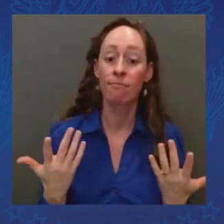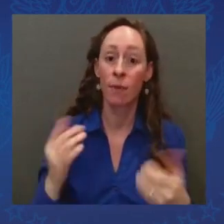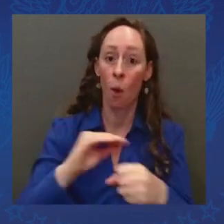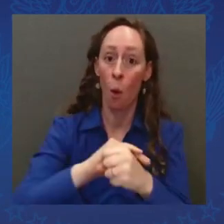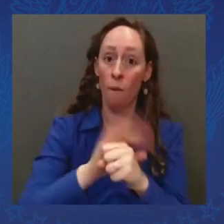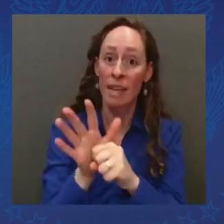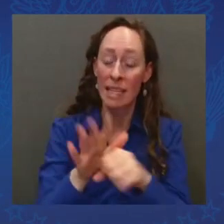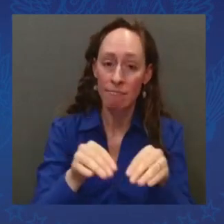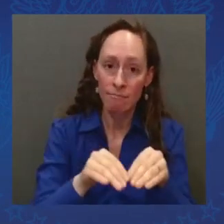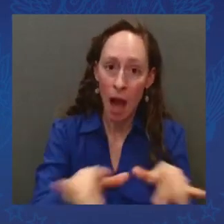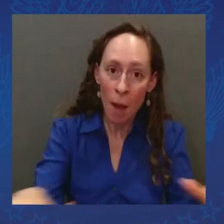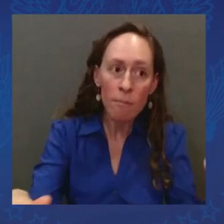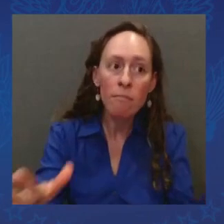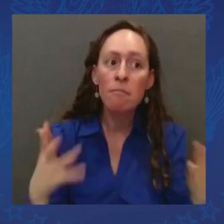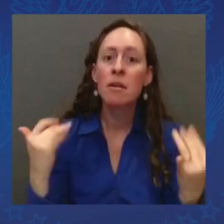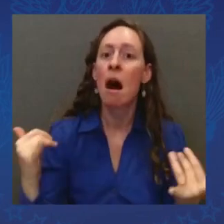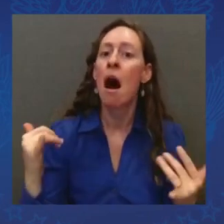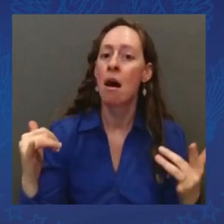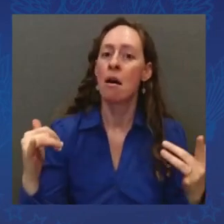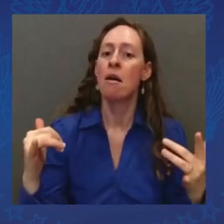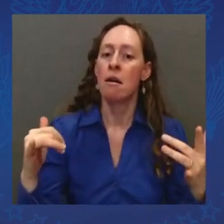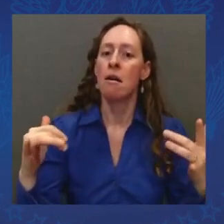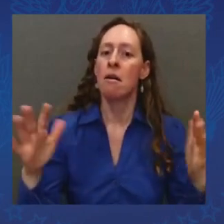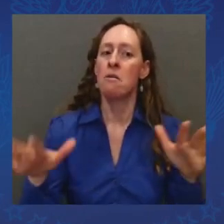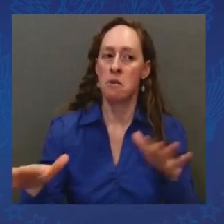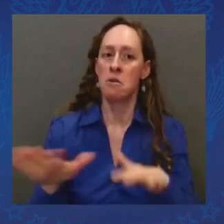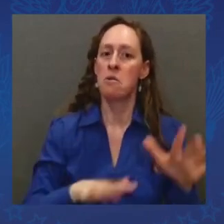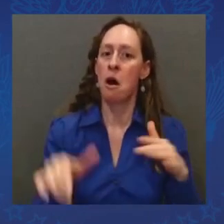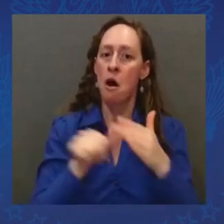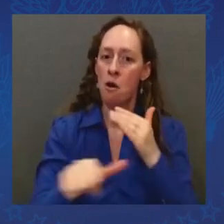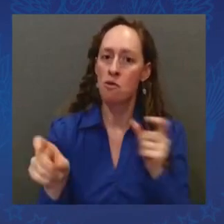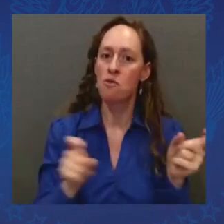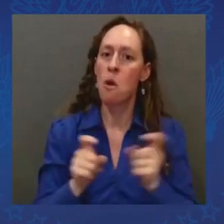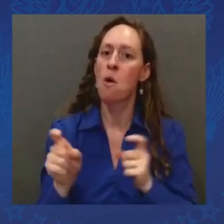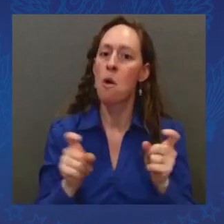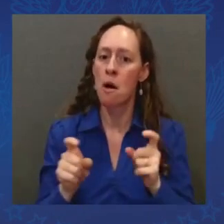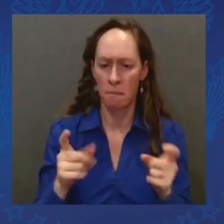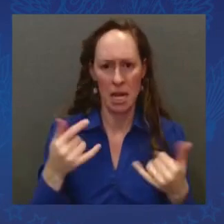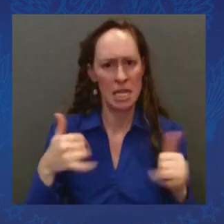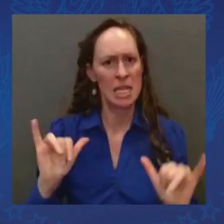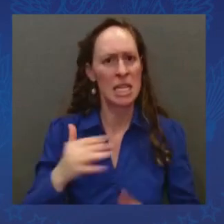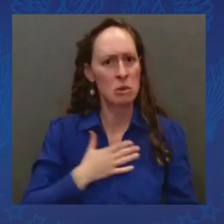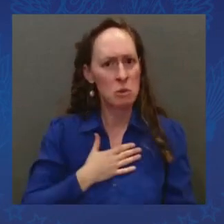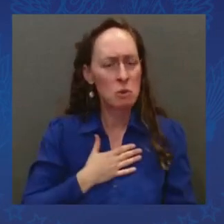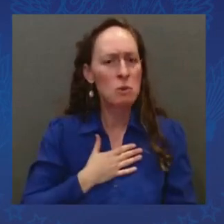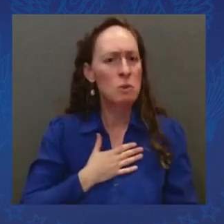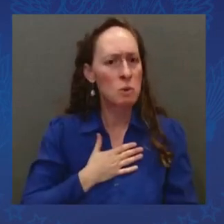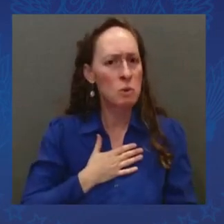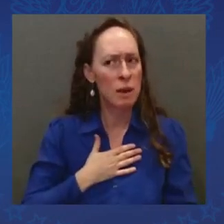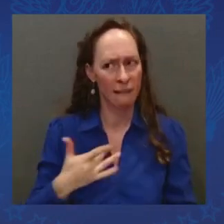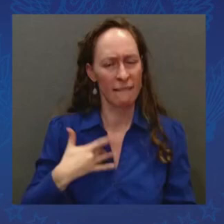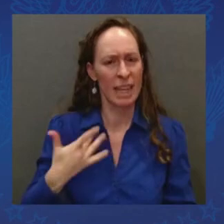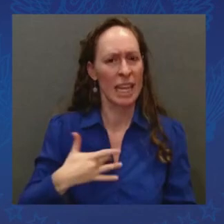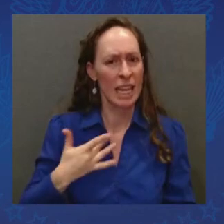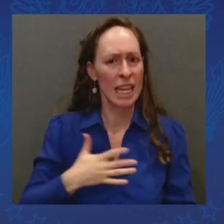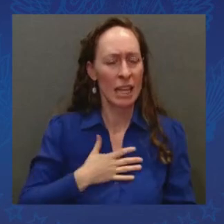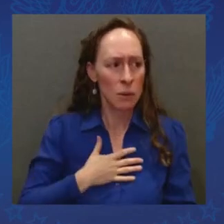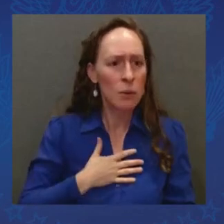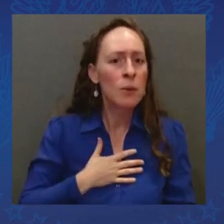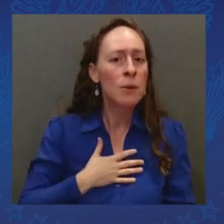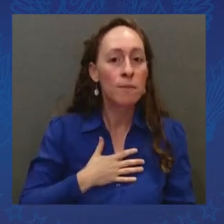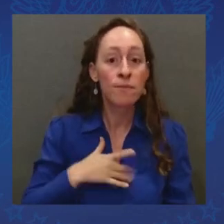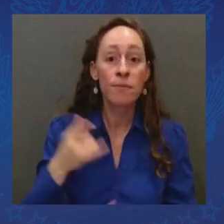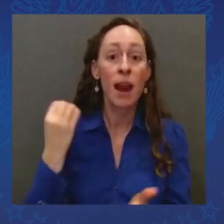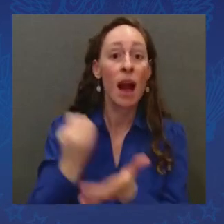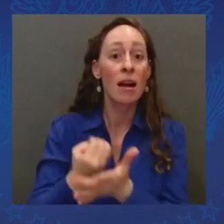but is still under its tremendous impacts. The global economy is recovering, but its momentum